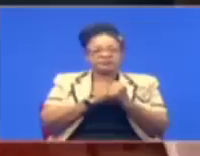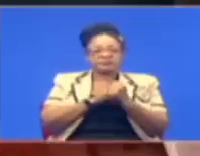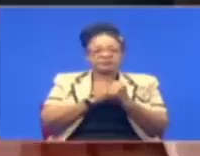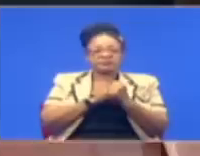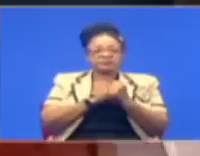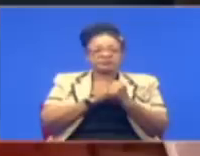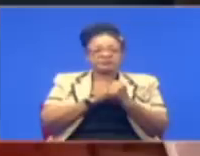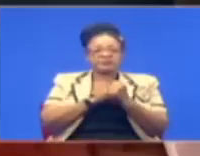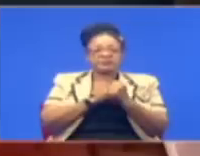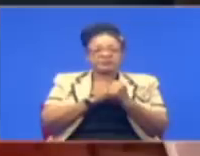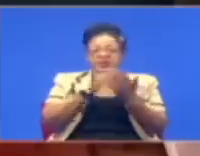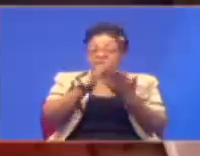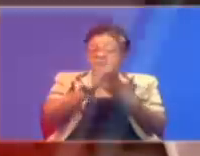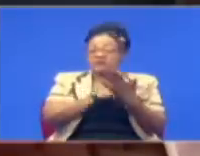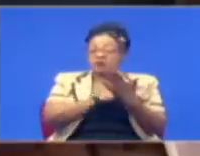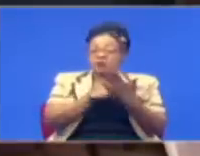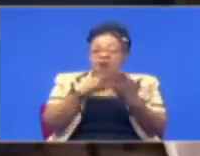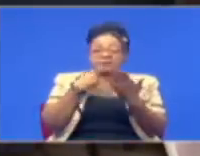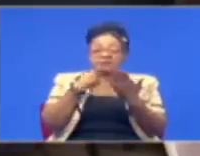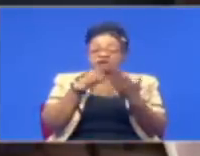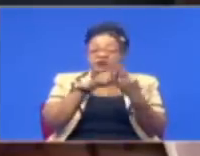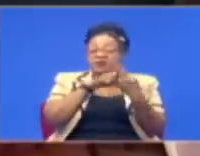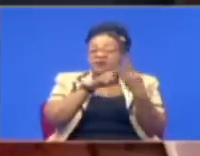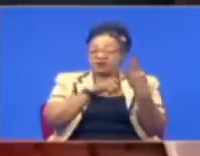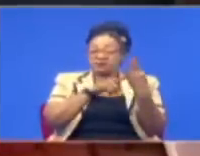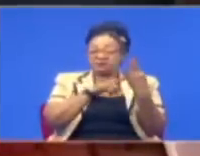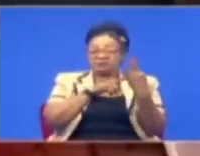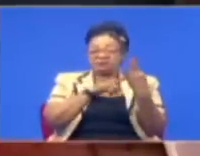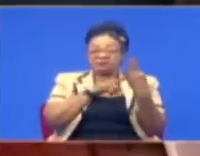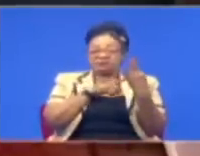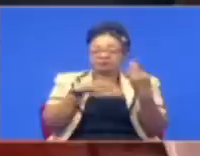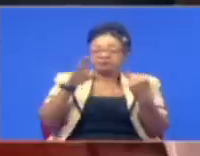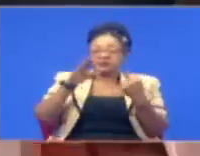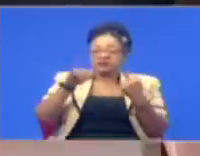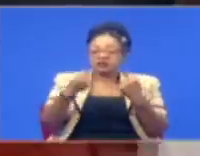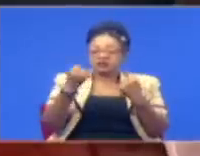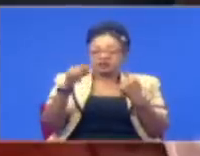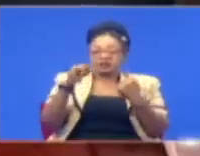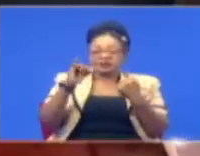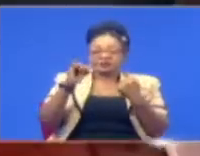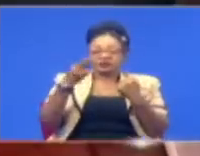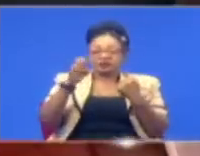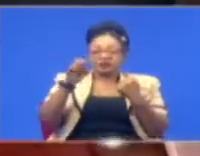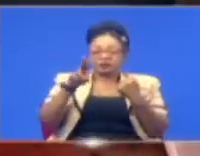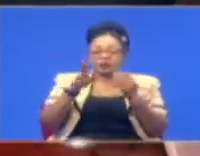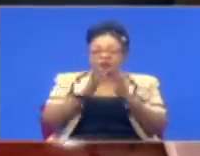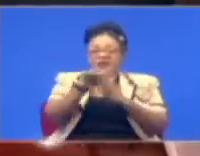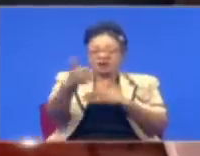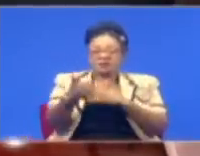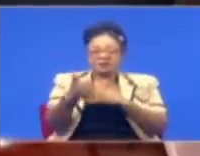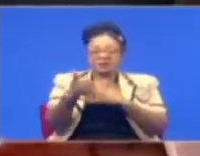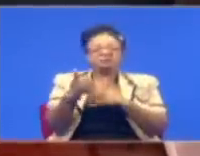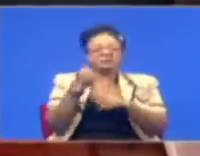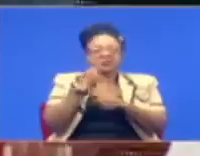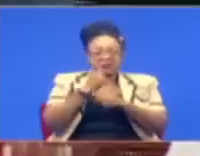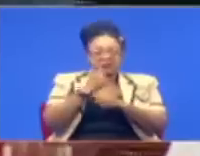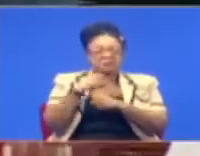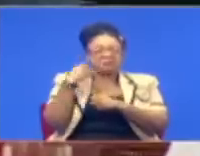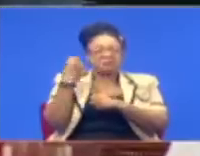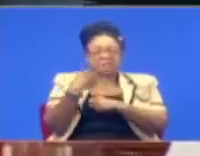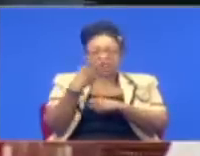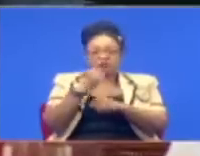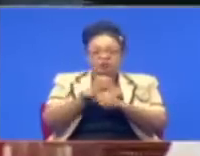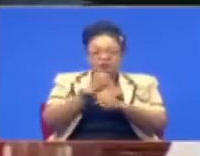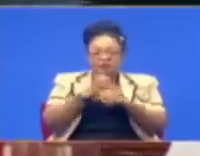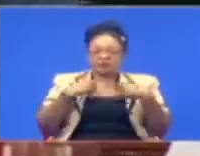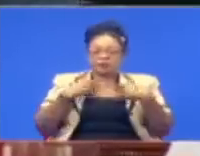Before I go to the three, my lord, Chief Justice Gicheru and other Chief Justices also did beautiful work. I was here